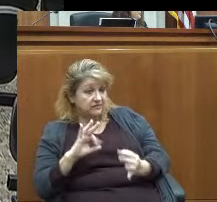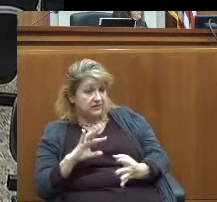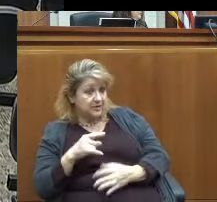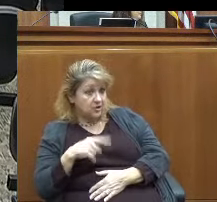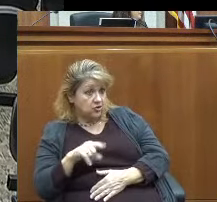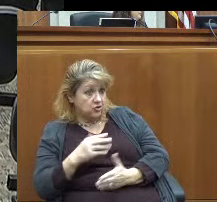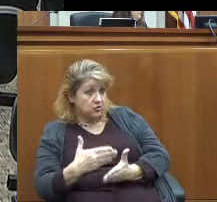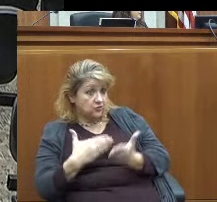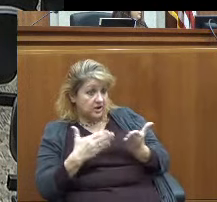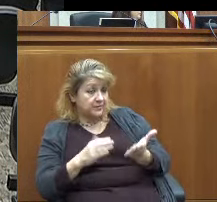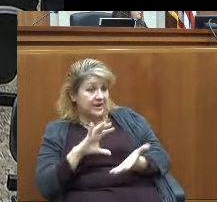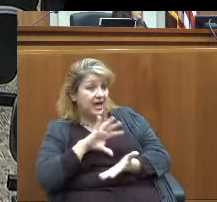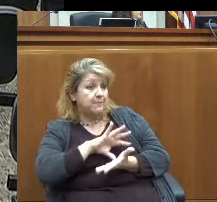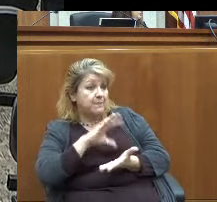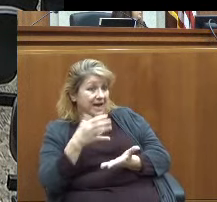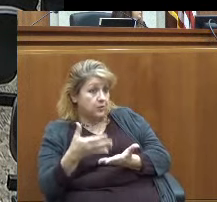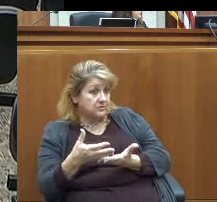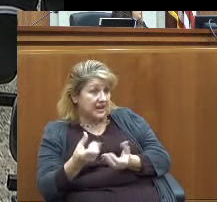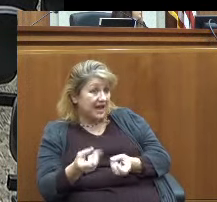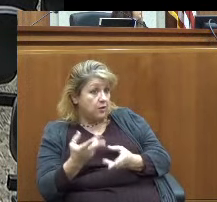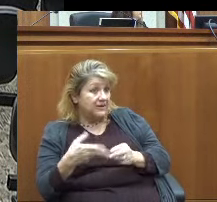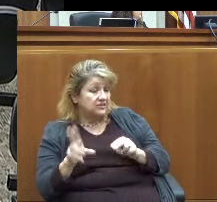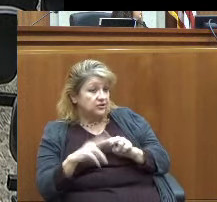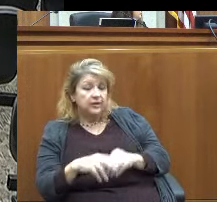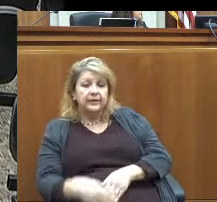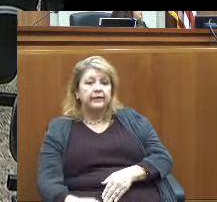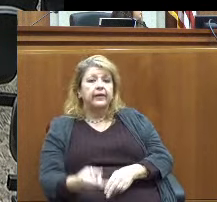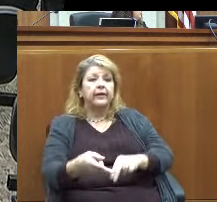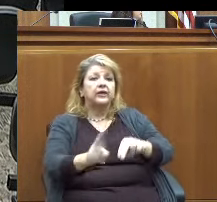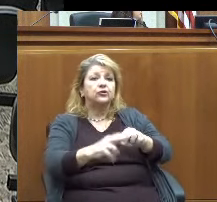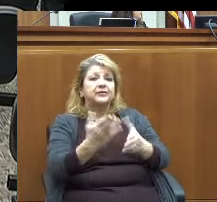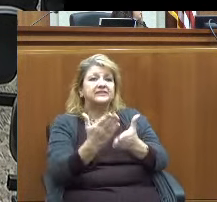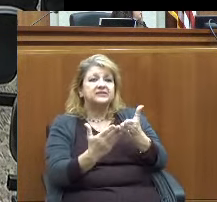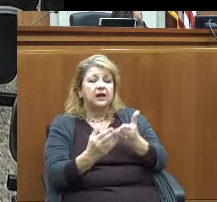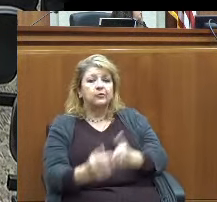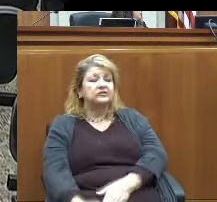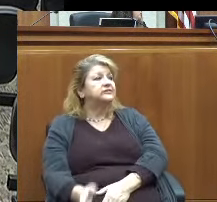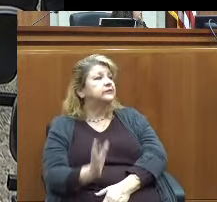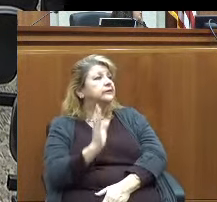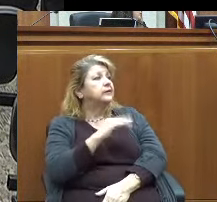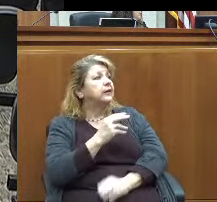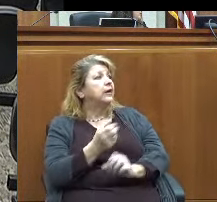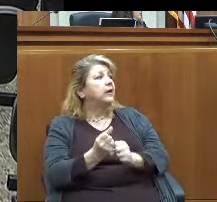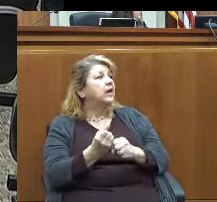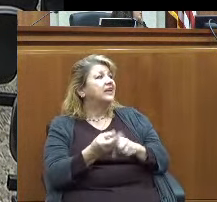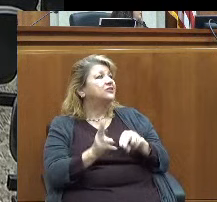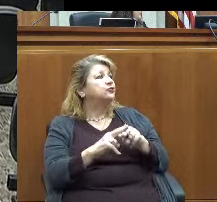guys going to recommend a specific amount of increase for compensation that you think is going to make a difference?